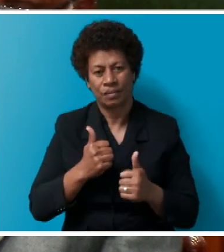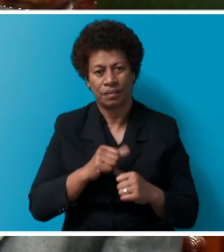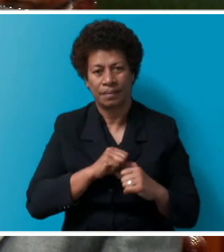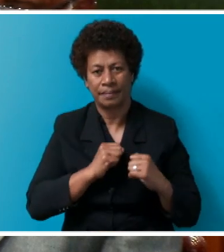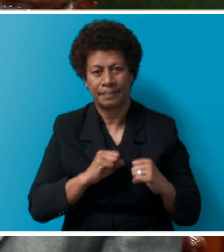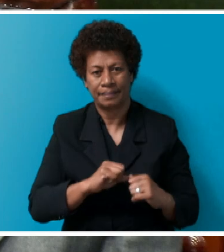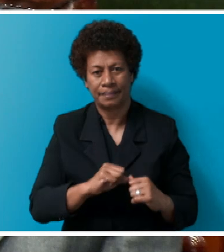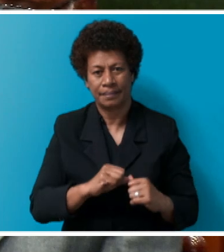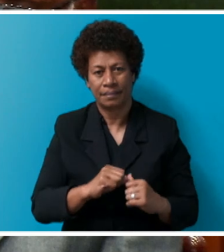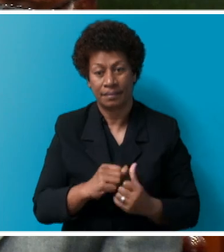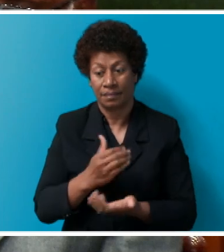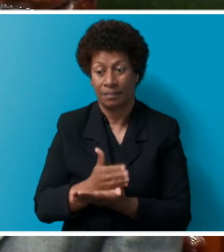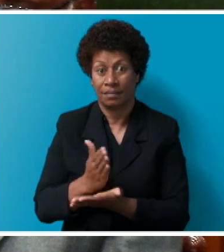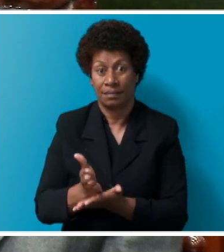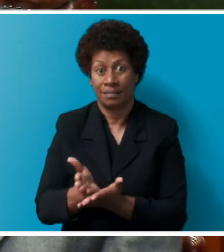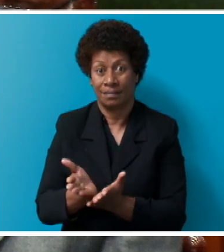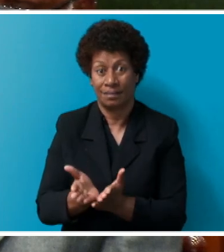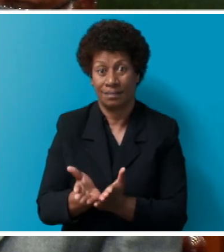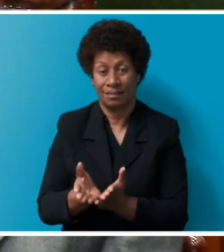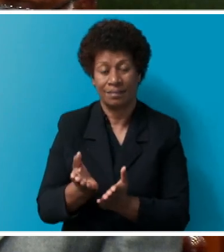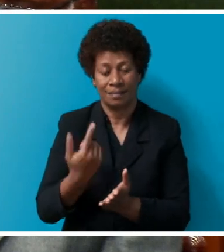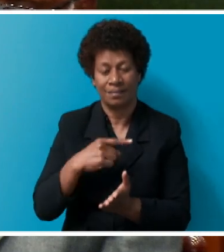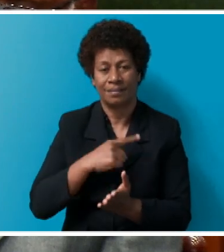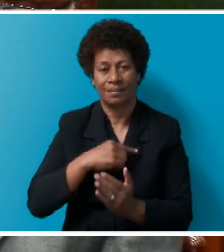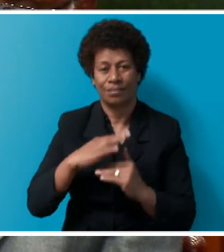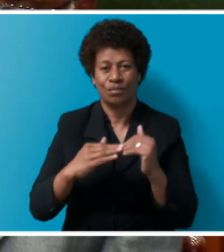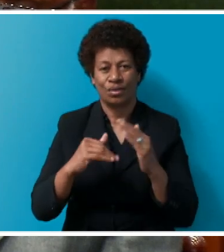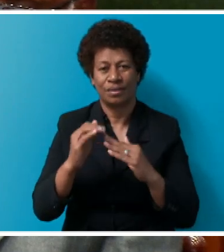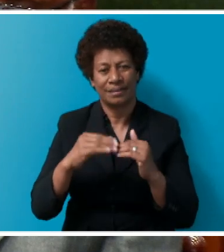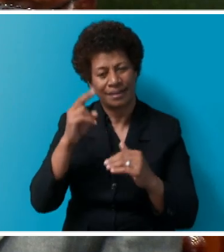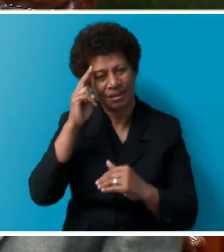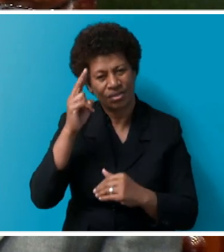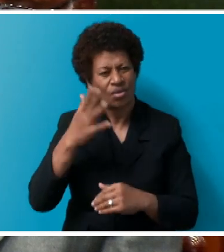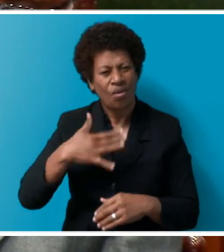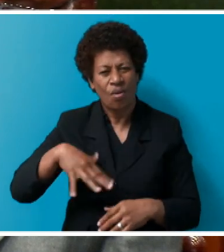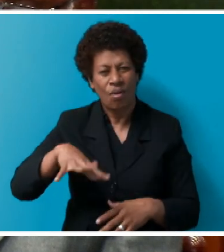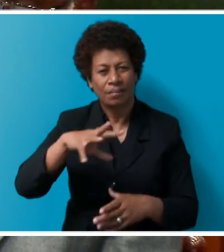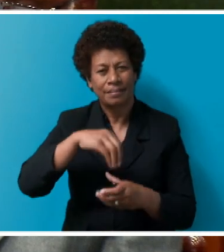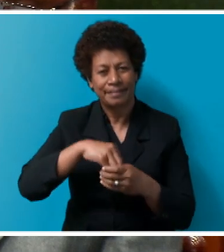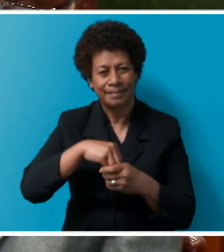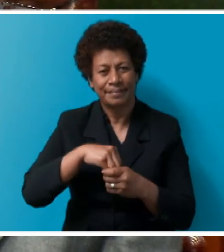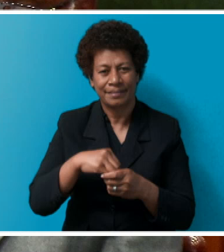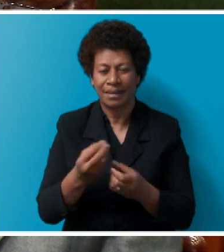this shared diversity that we build a nation where everyone belongs and contributes.